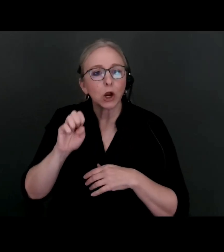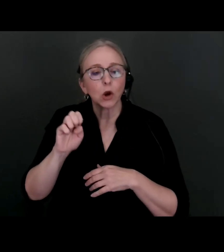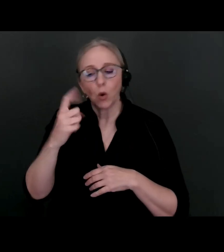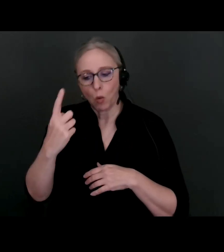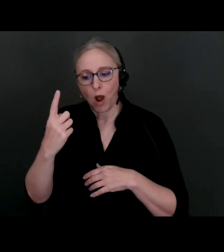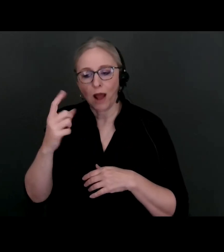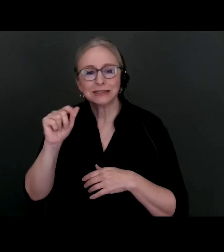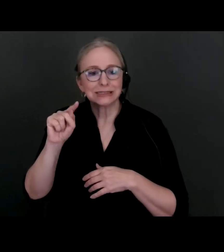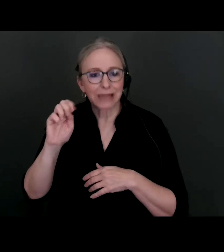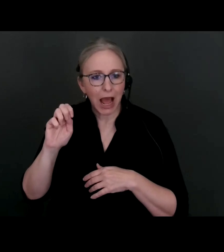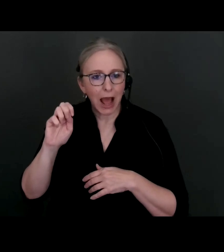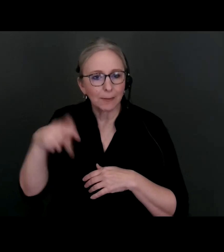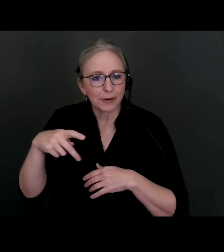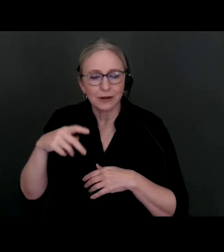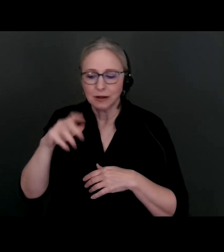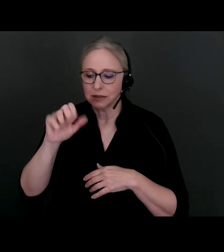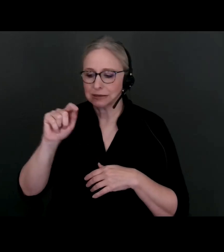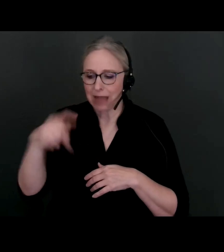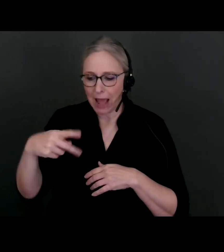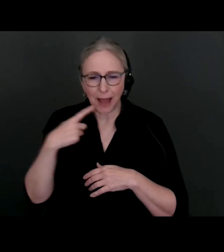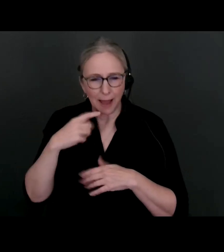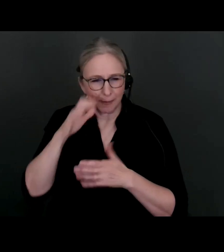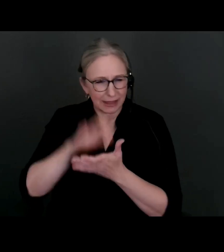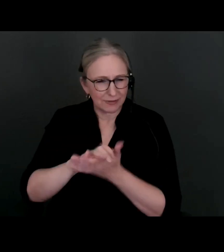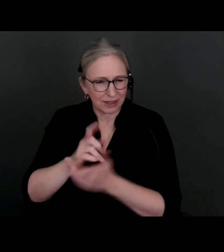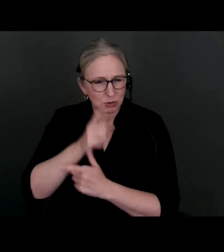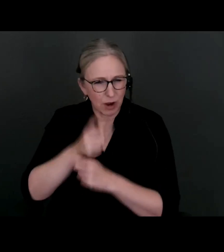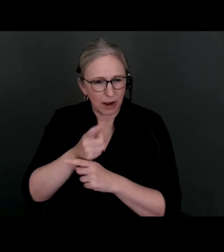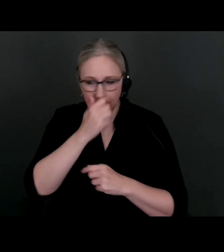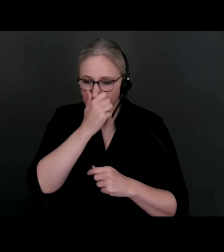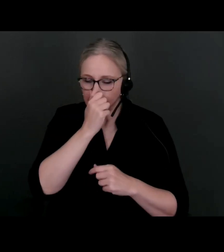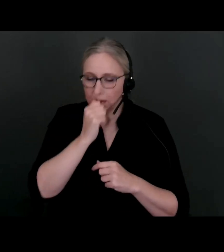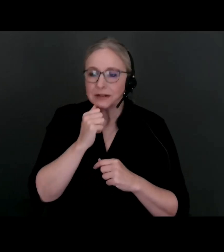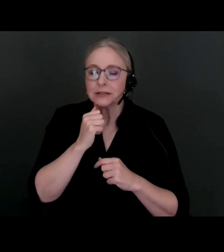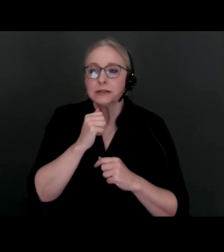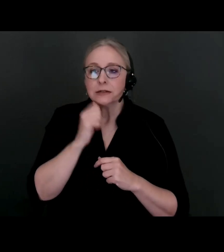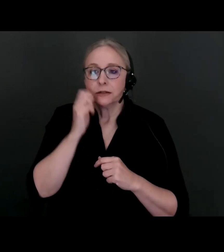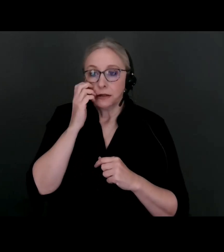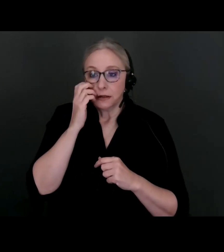I believe, Jen, if I'm not mistaken. You can correct me when we come back online.